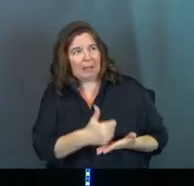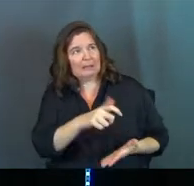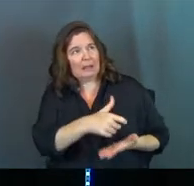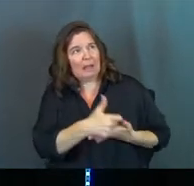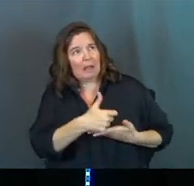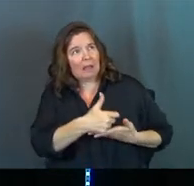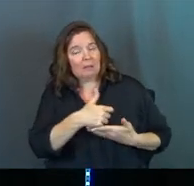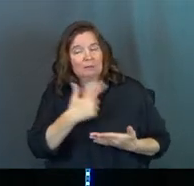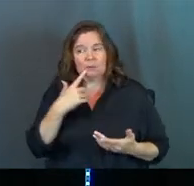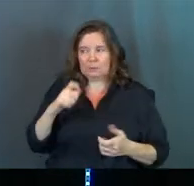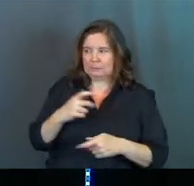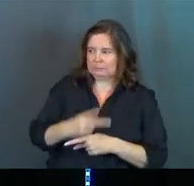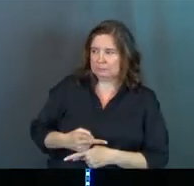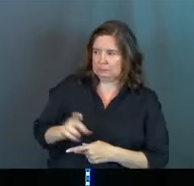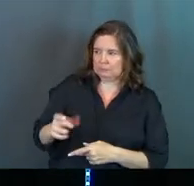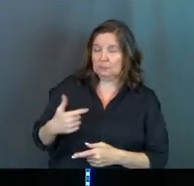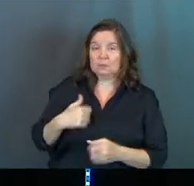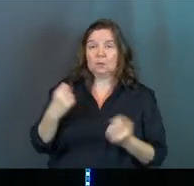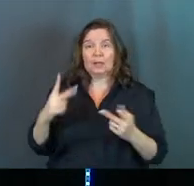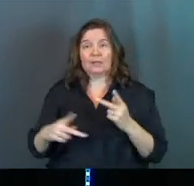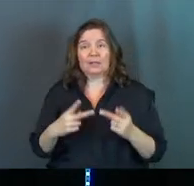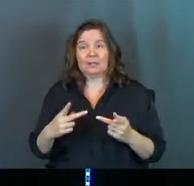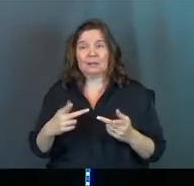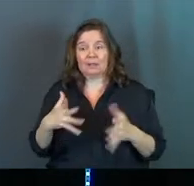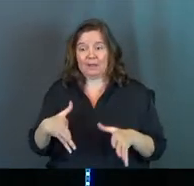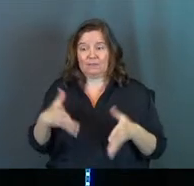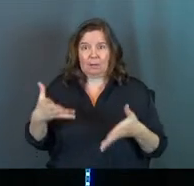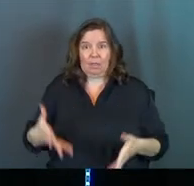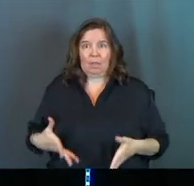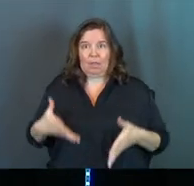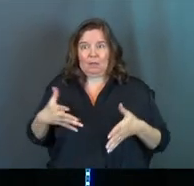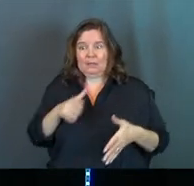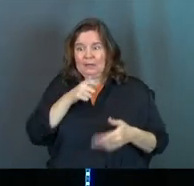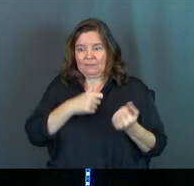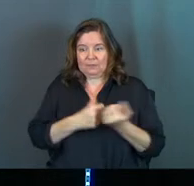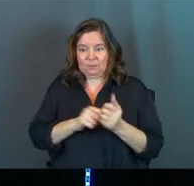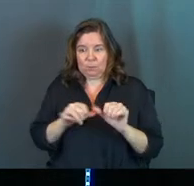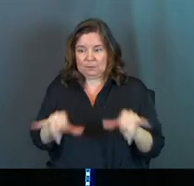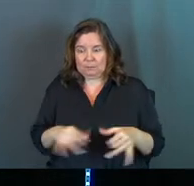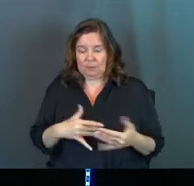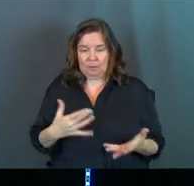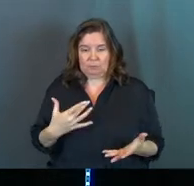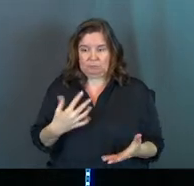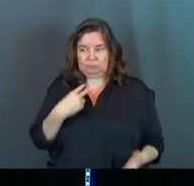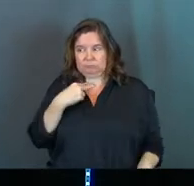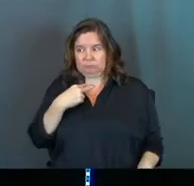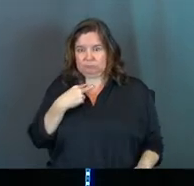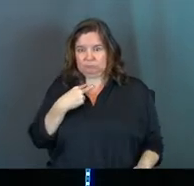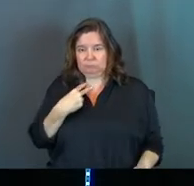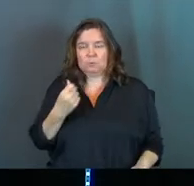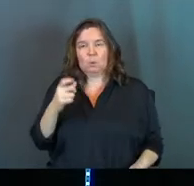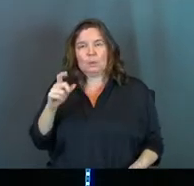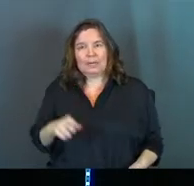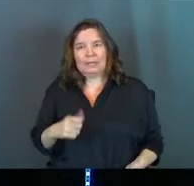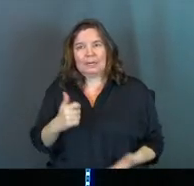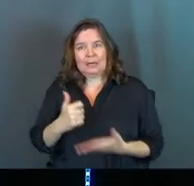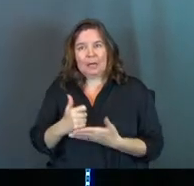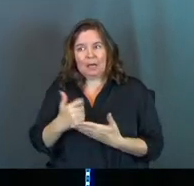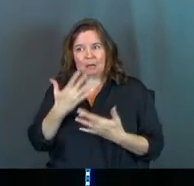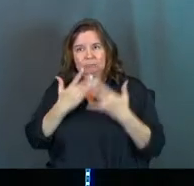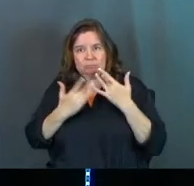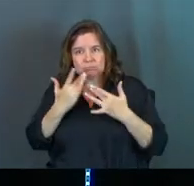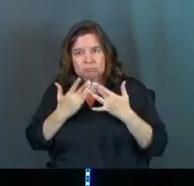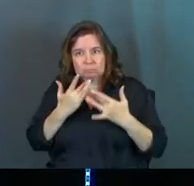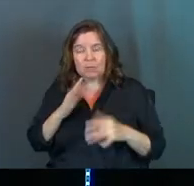at that point in time, there were a lot of things that left widows just kind of abandoned. They didn't have a support system. was like they were just kind of on their own. And so they needed help. They needed